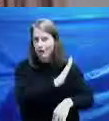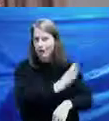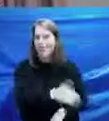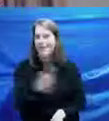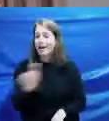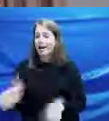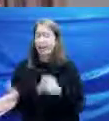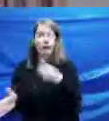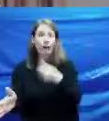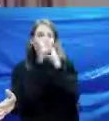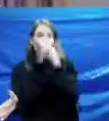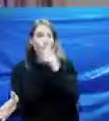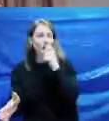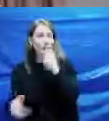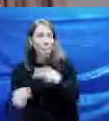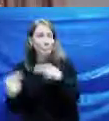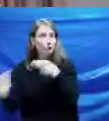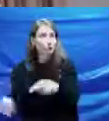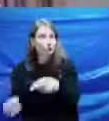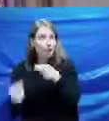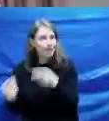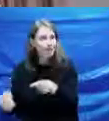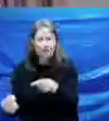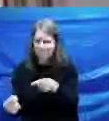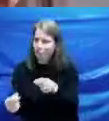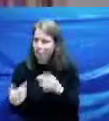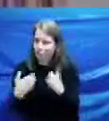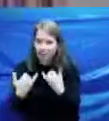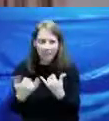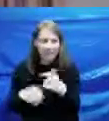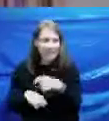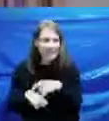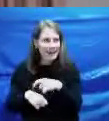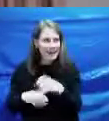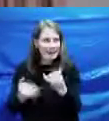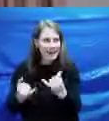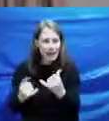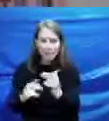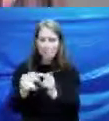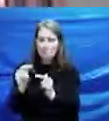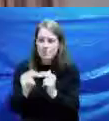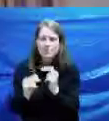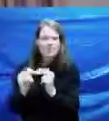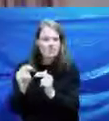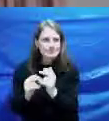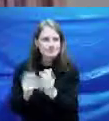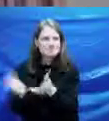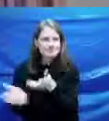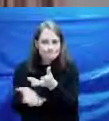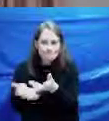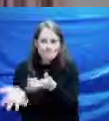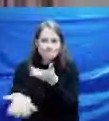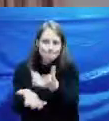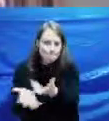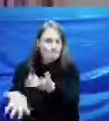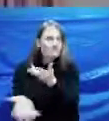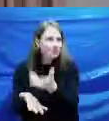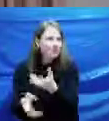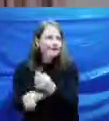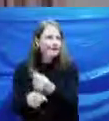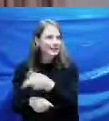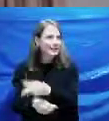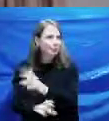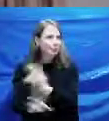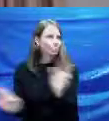Monday you have the pressure of the next topic. You can spend lots and lots of time building swimming pools, doing the things that are going to get kids